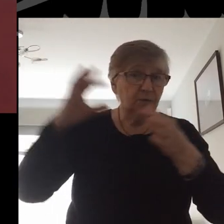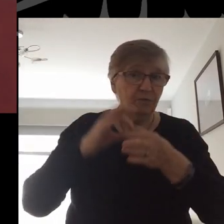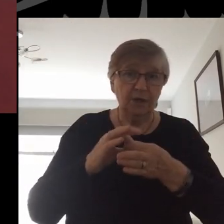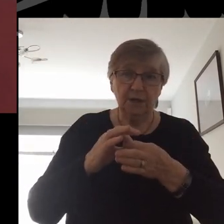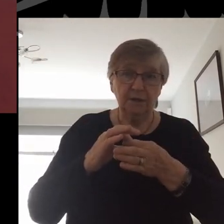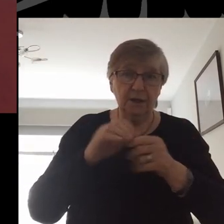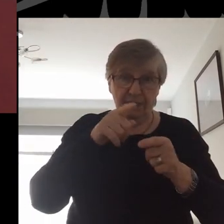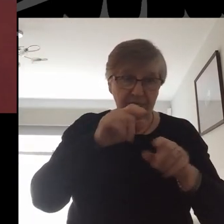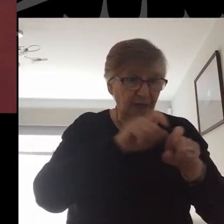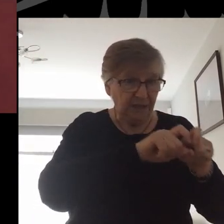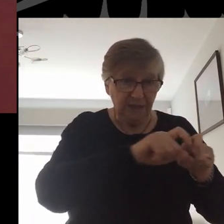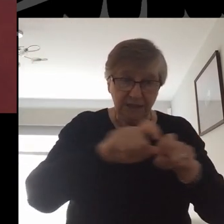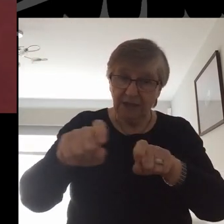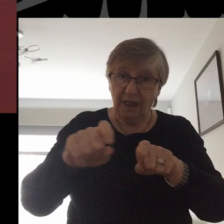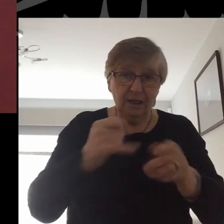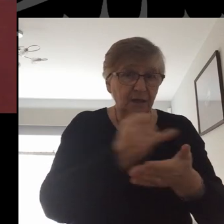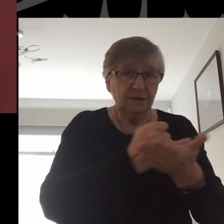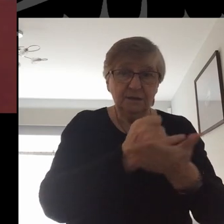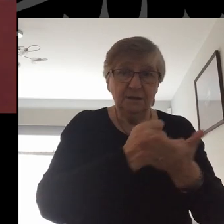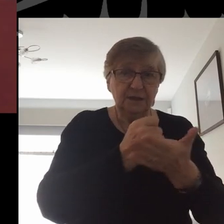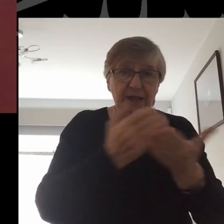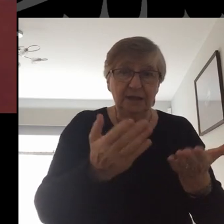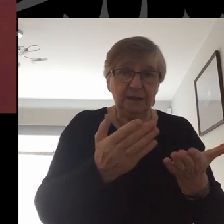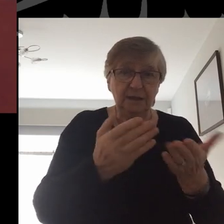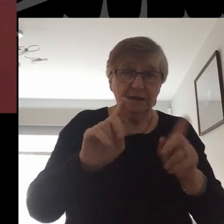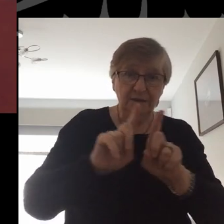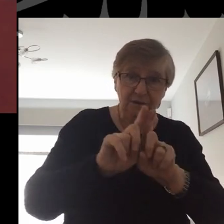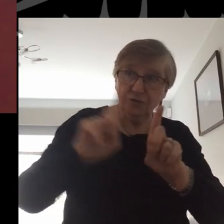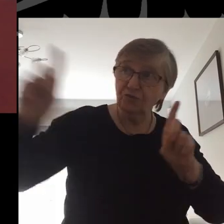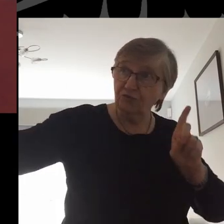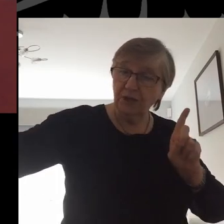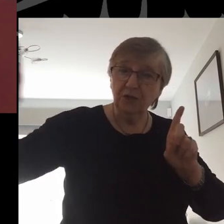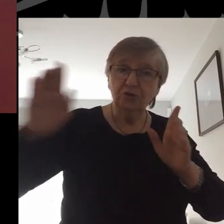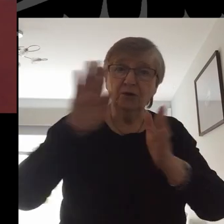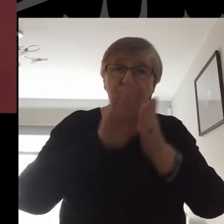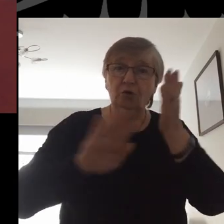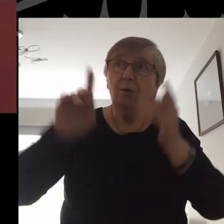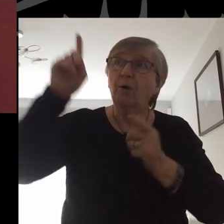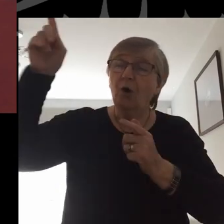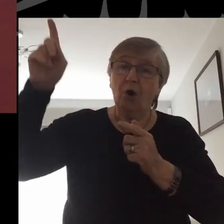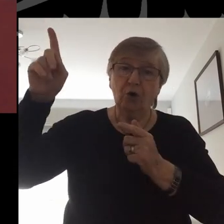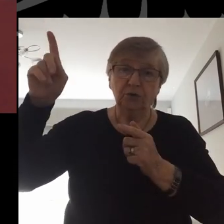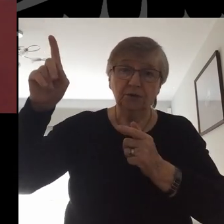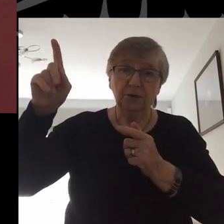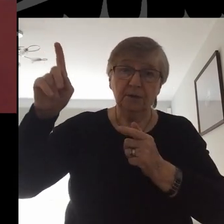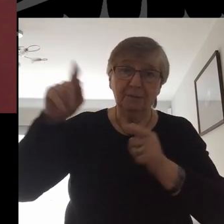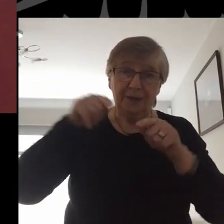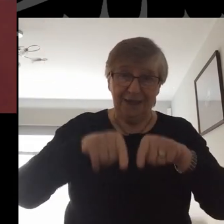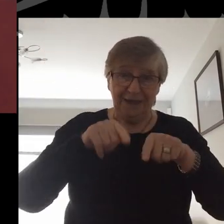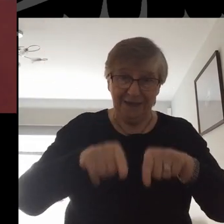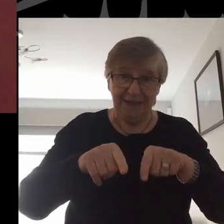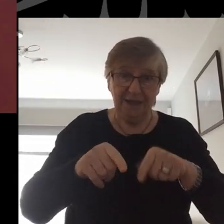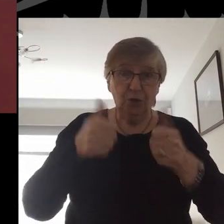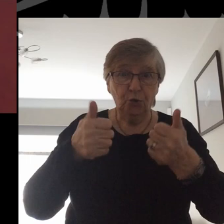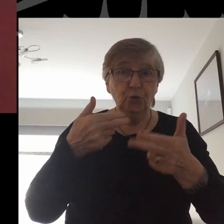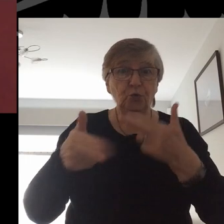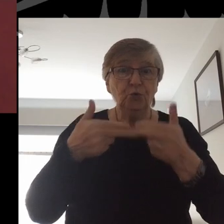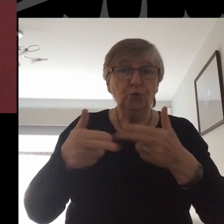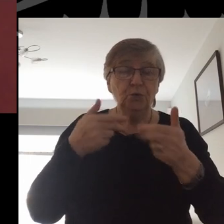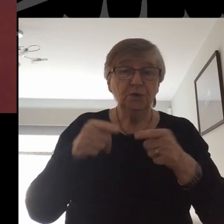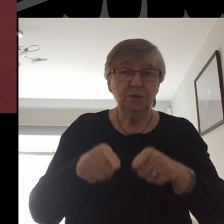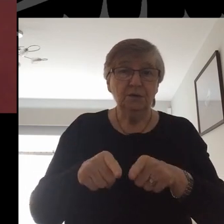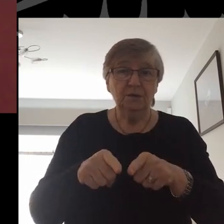reconciliation, they're still in a position of estrangement from God, of damnation. But here is a gospel that says, here's good